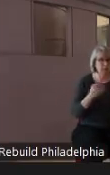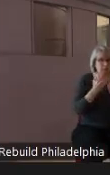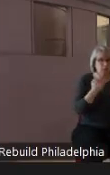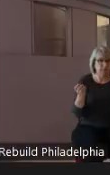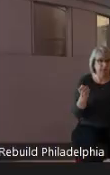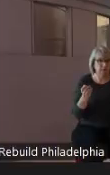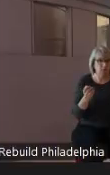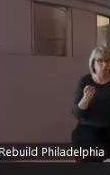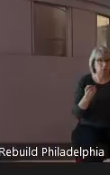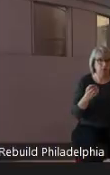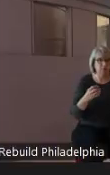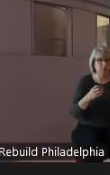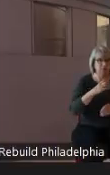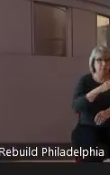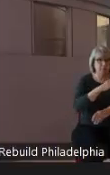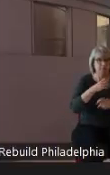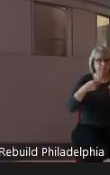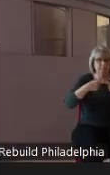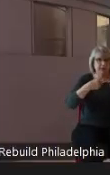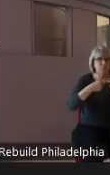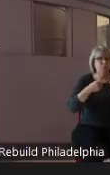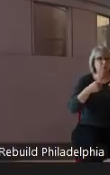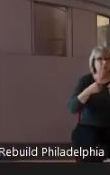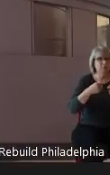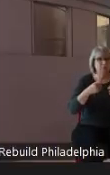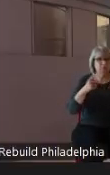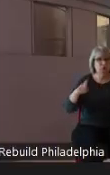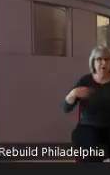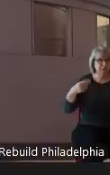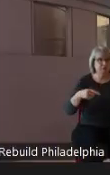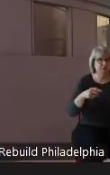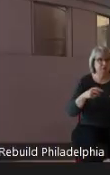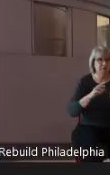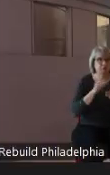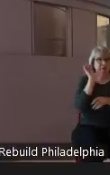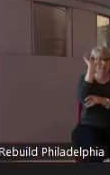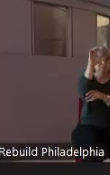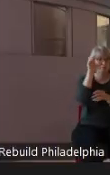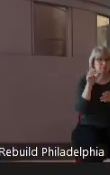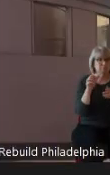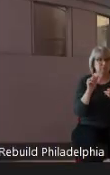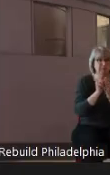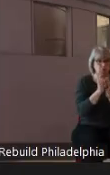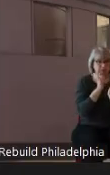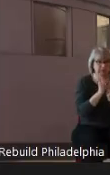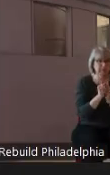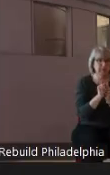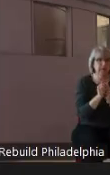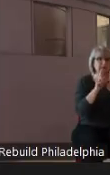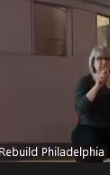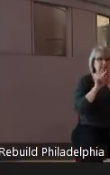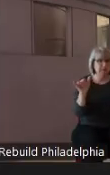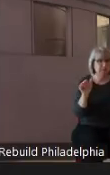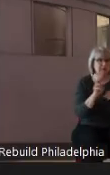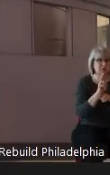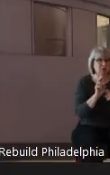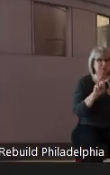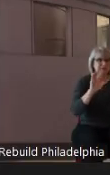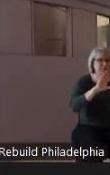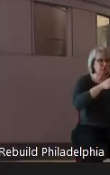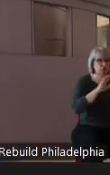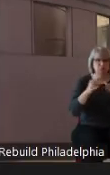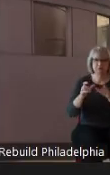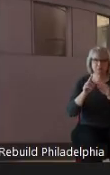wheelchairs. Between the 2 basketball courts will be a divider curtain to allow for simultaneous usage by